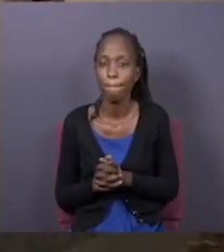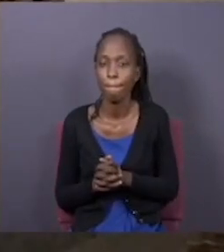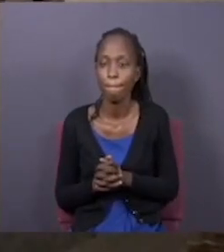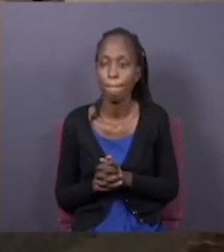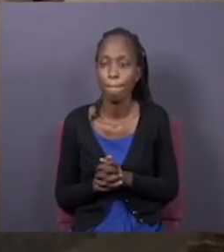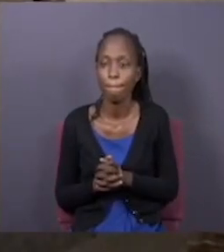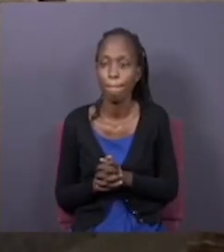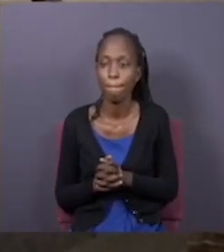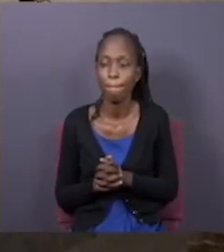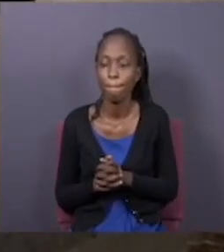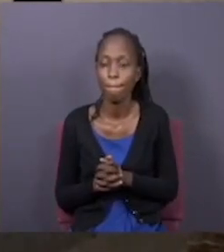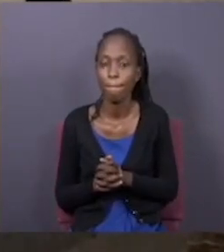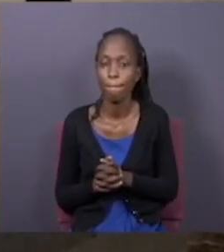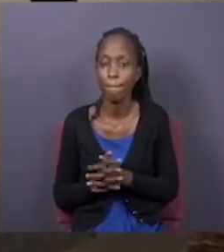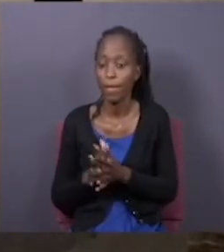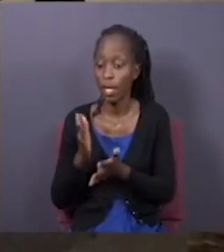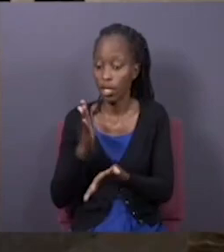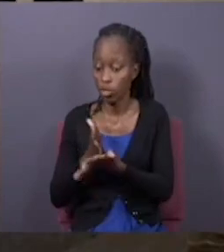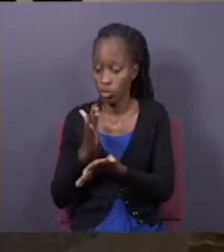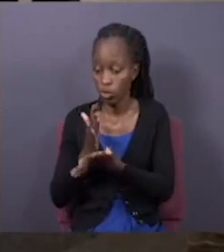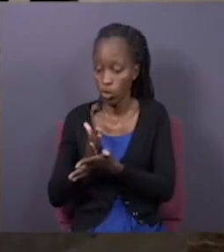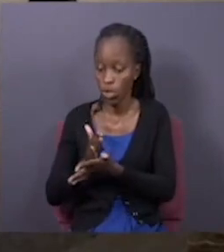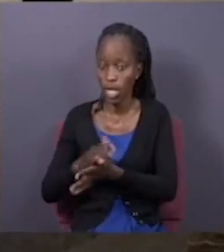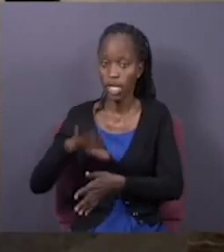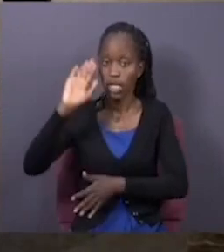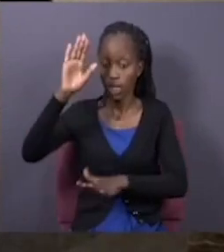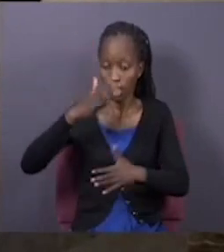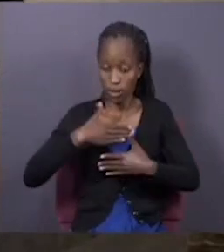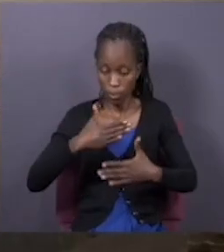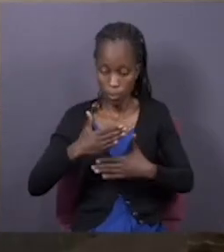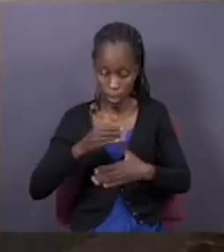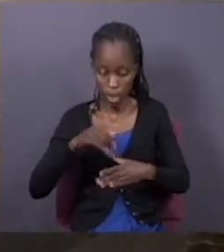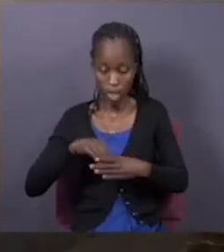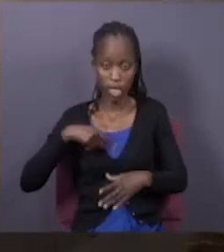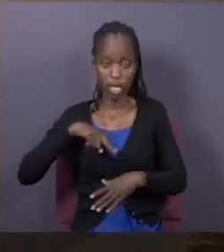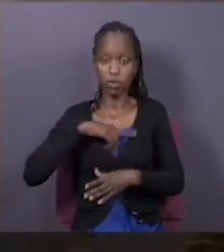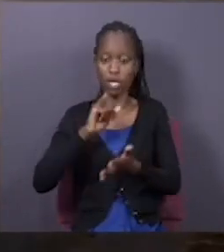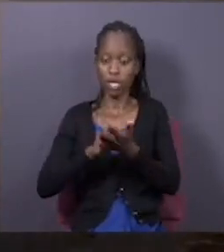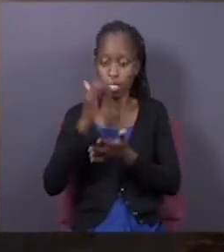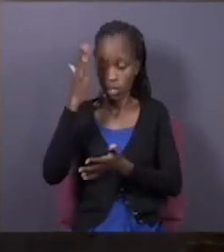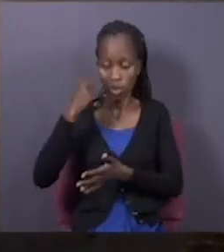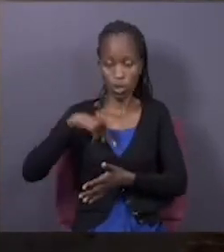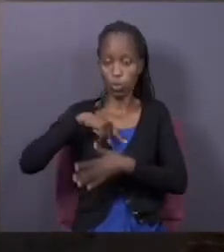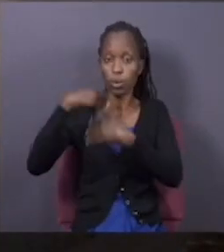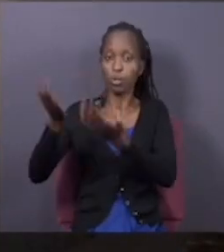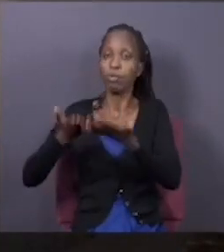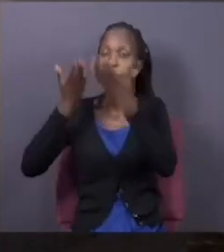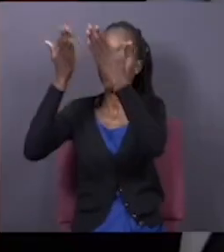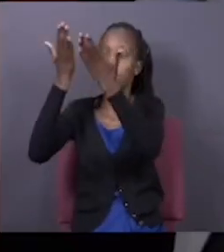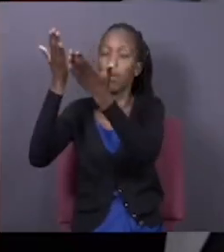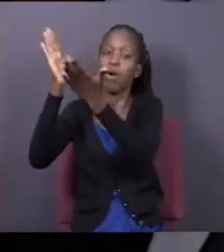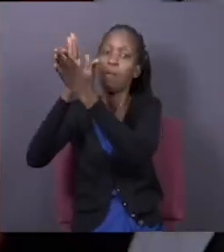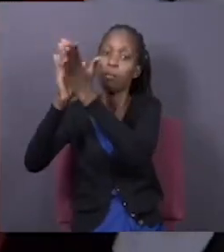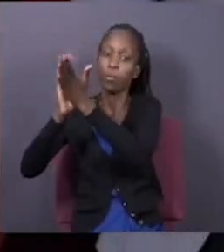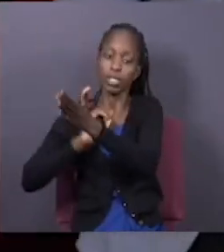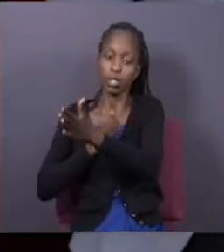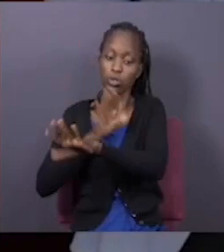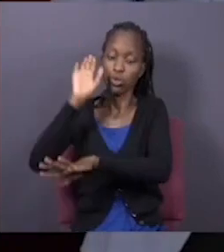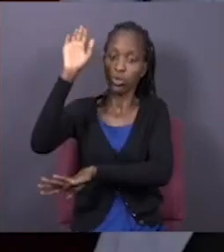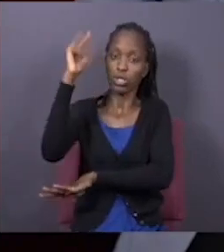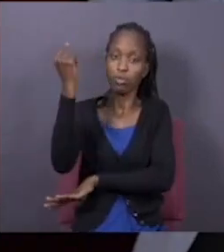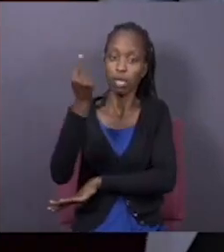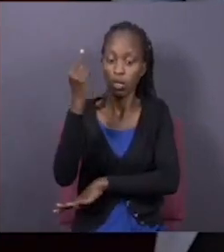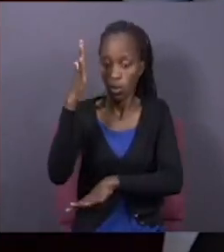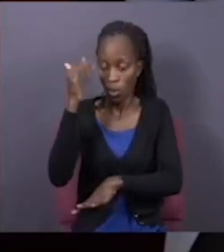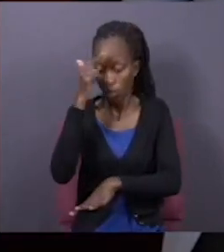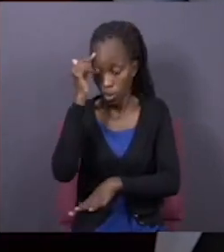Amen. It's His breath in our lungs. And that is why we pour out our praise to Him alone.